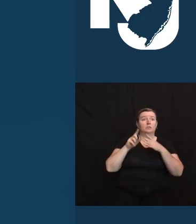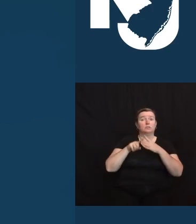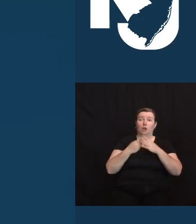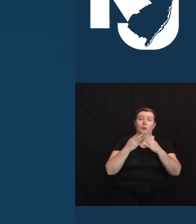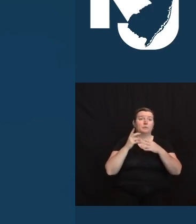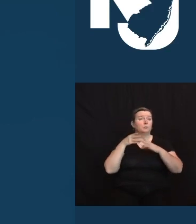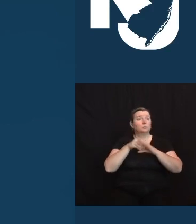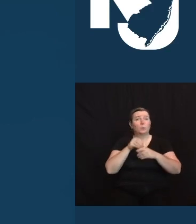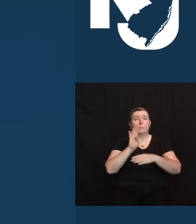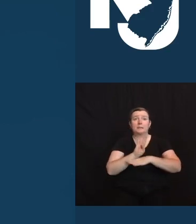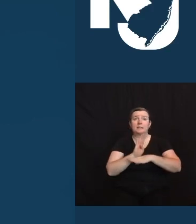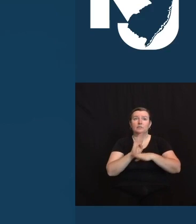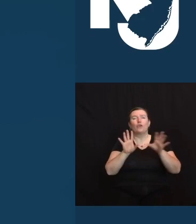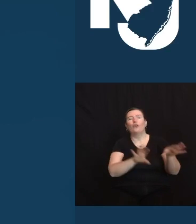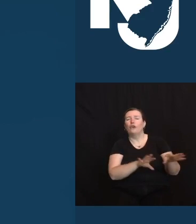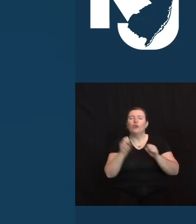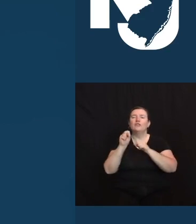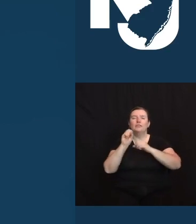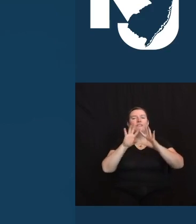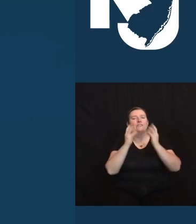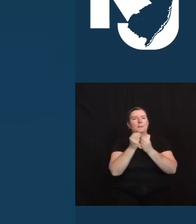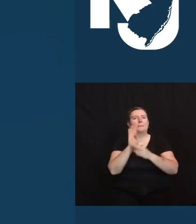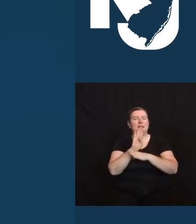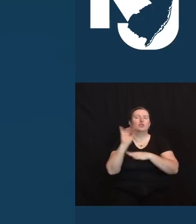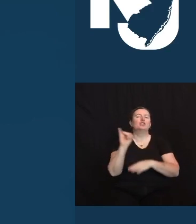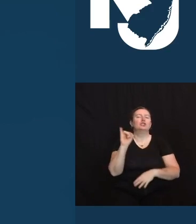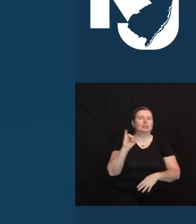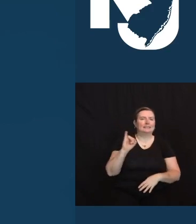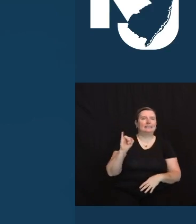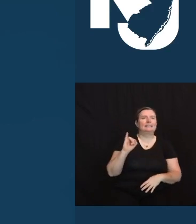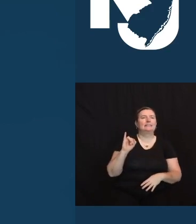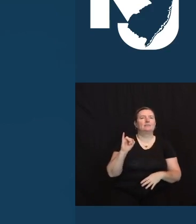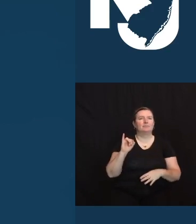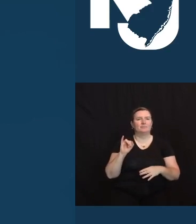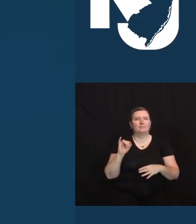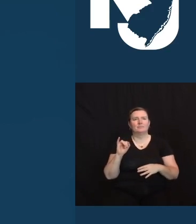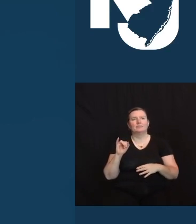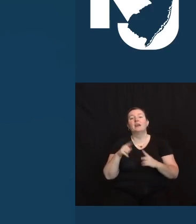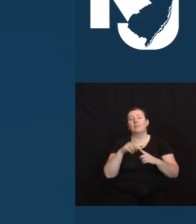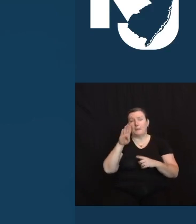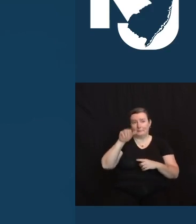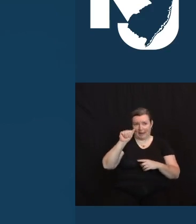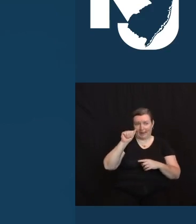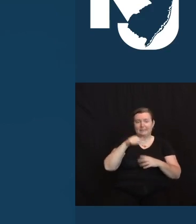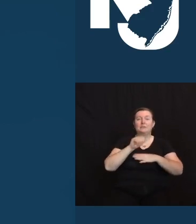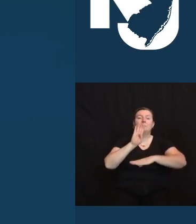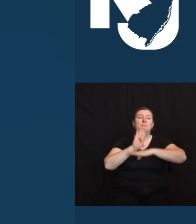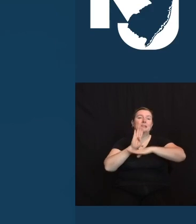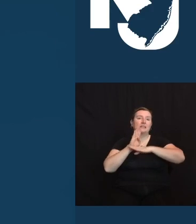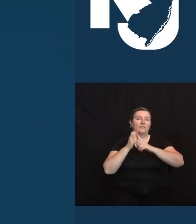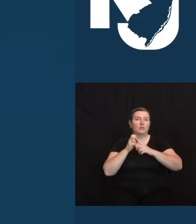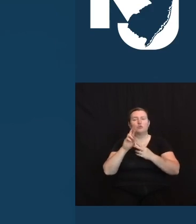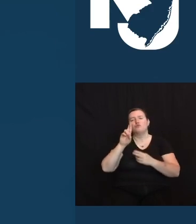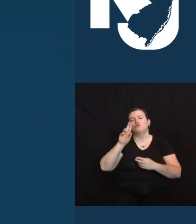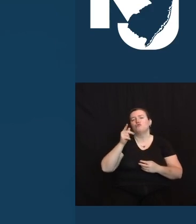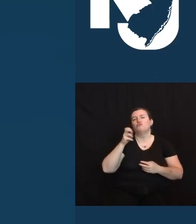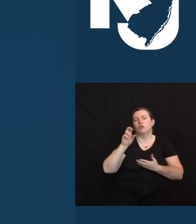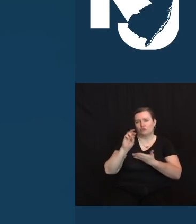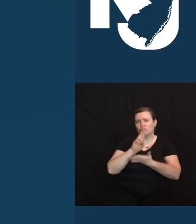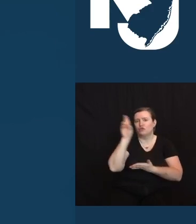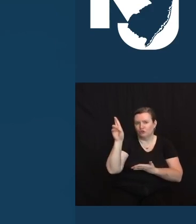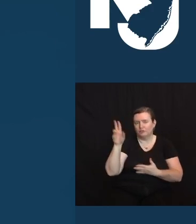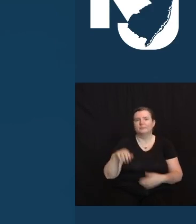insurance business, and he earned a degree in business administration from Rutgers University in Newark at night while working full-time.